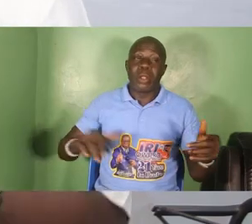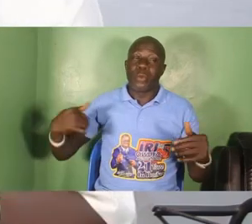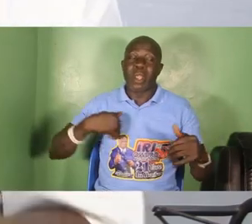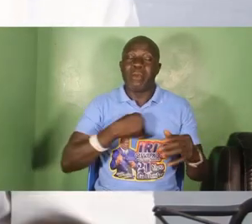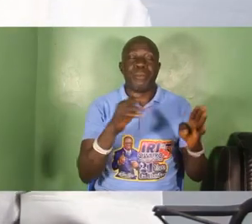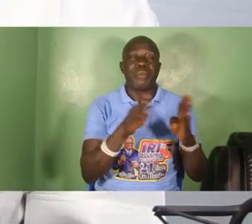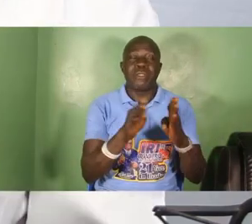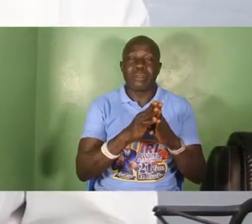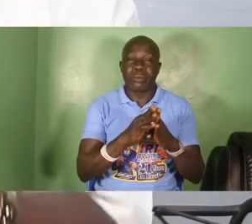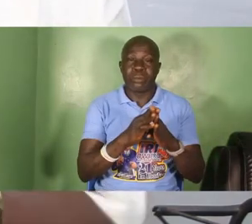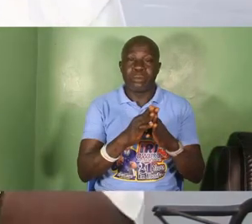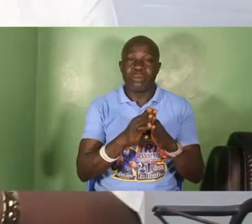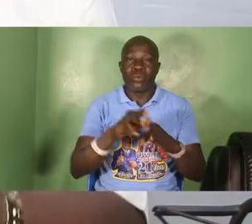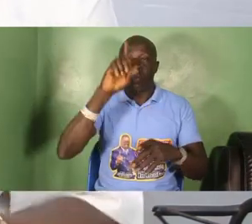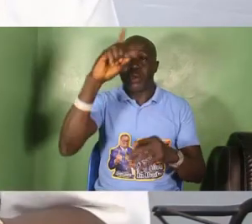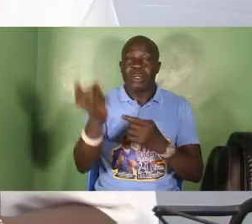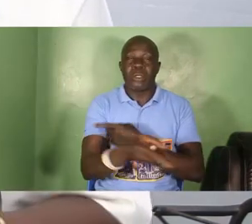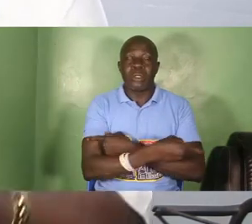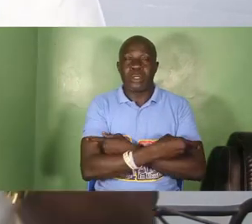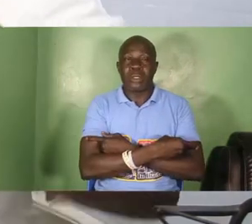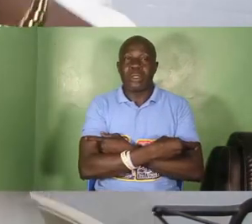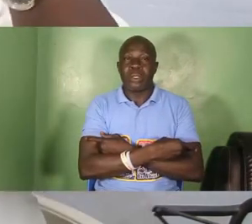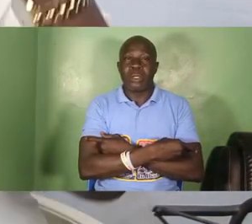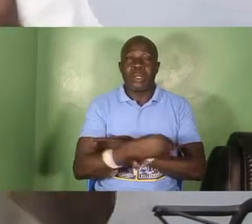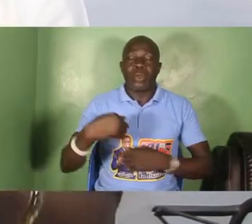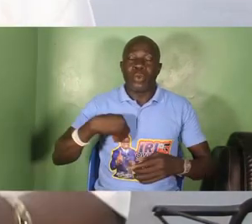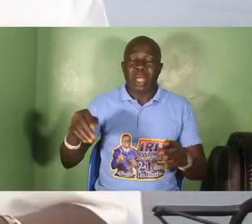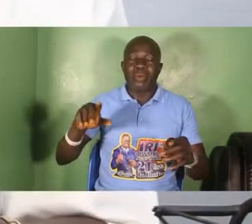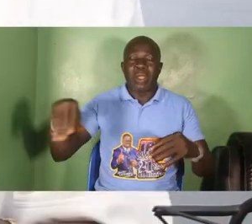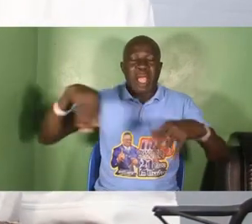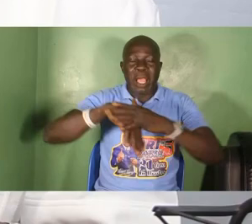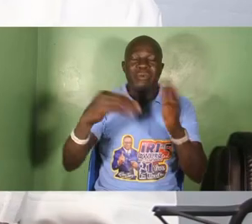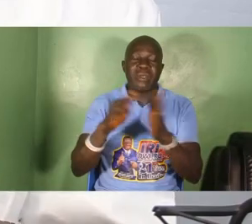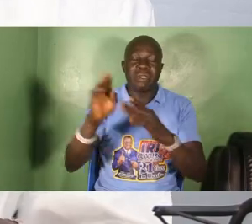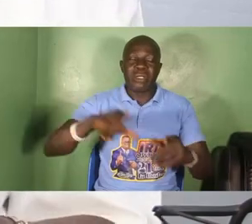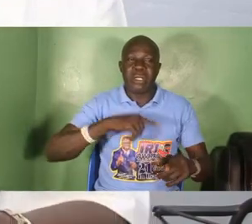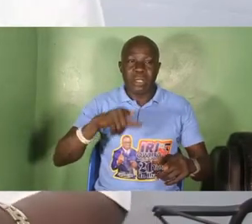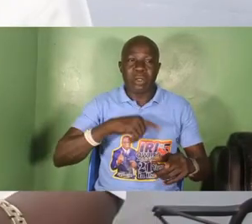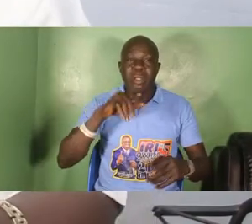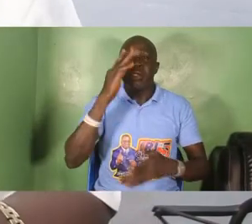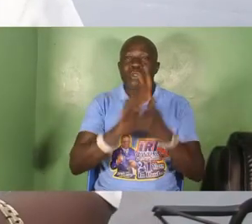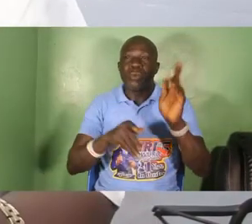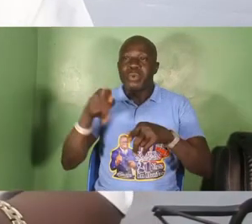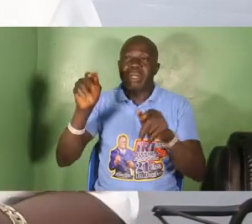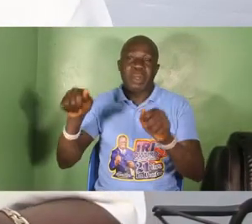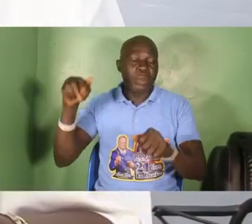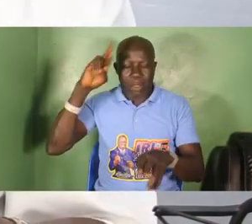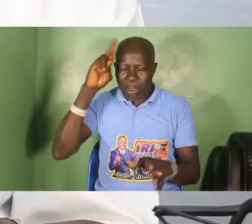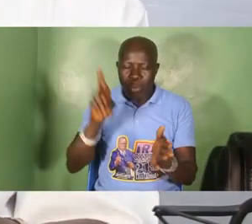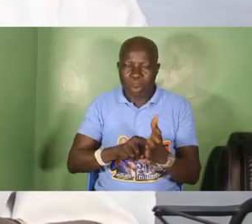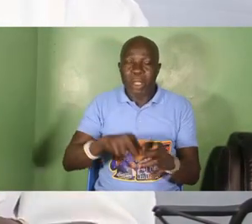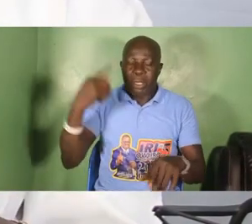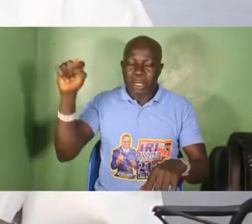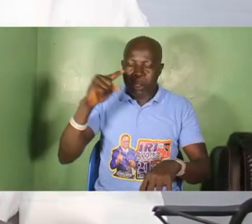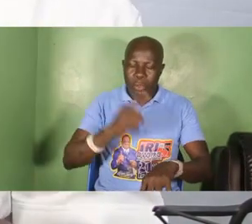pade kan we had a meeting ni ojo kan one day o so di lati program we edit as o so di awon to ba ranti the people that can reconnect wa ma